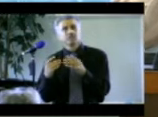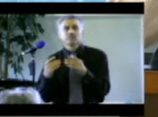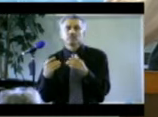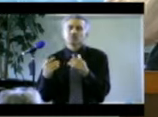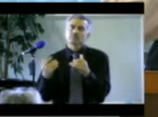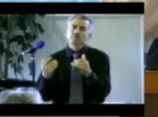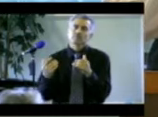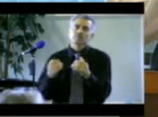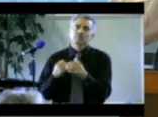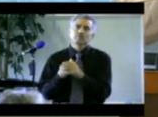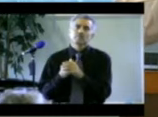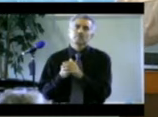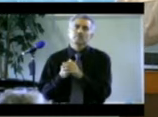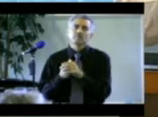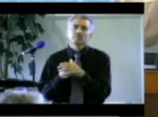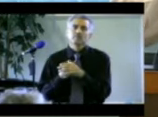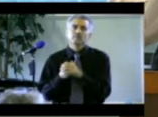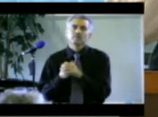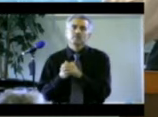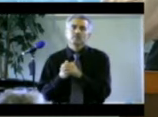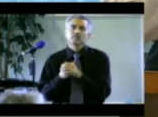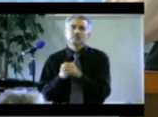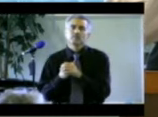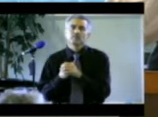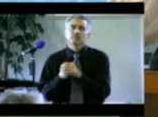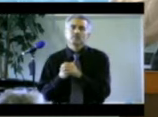seas. I pray for